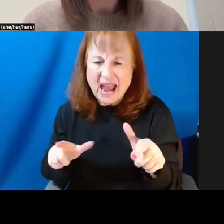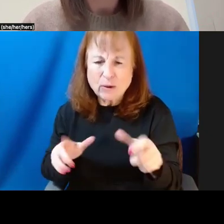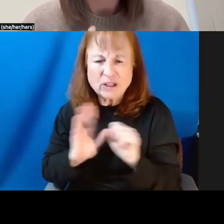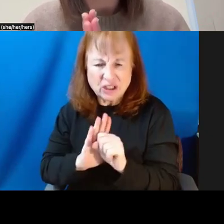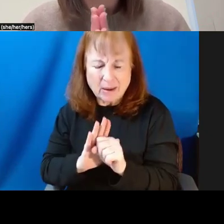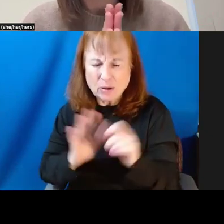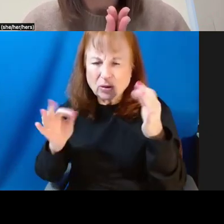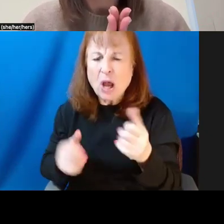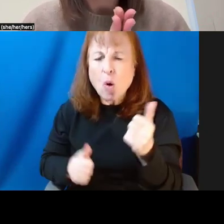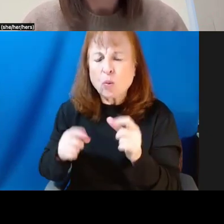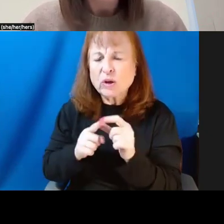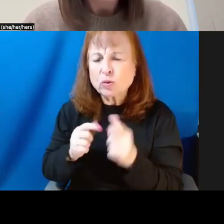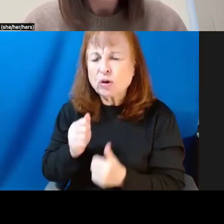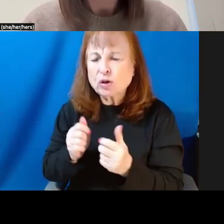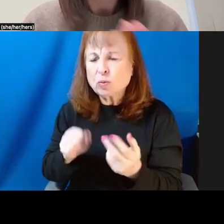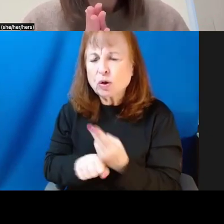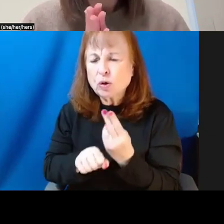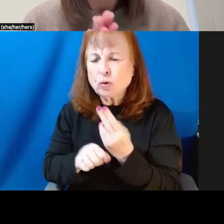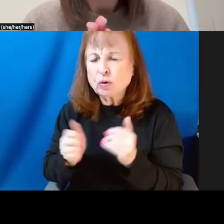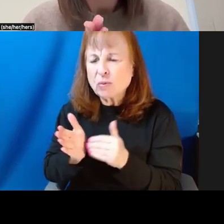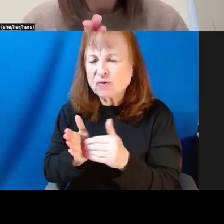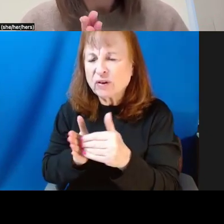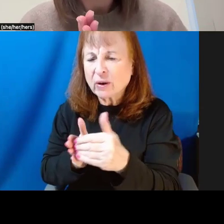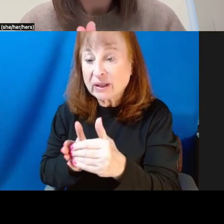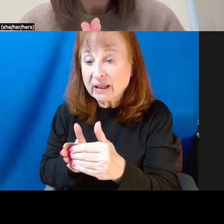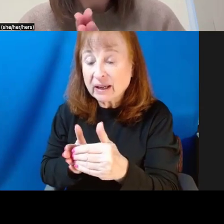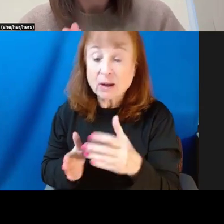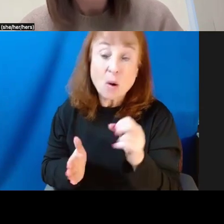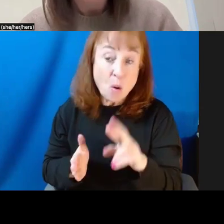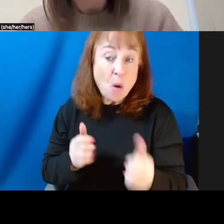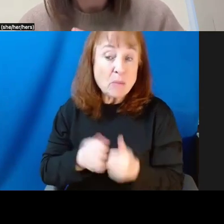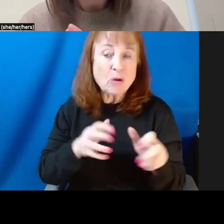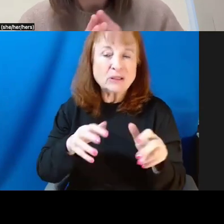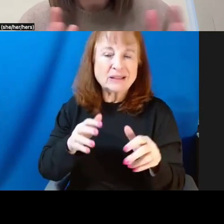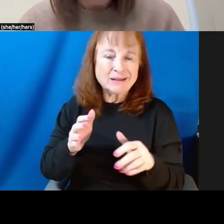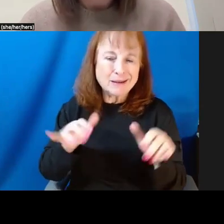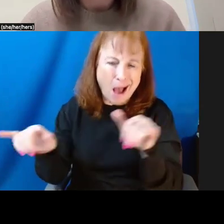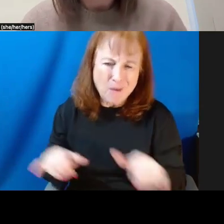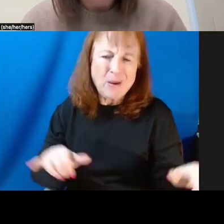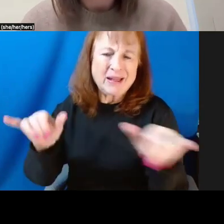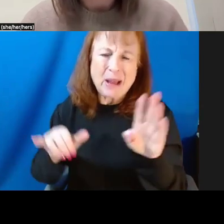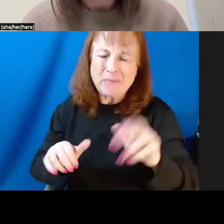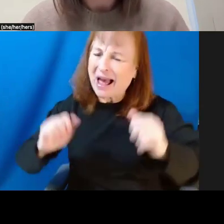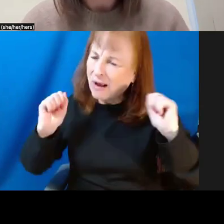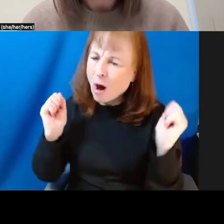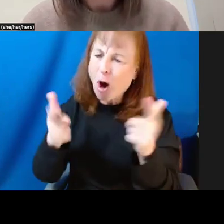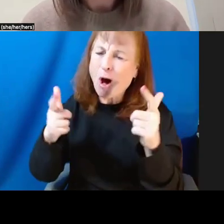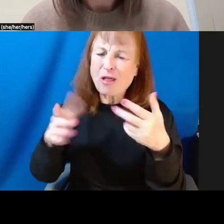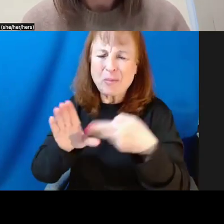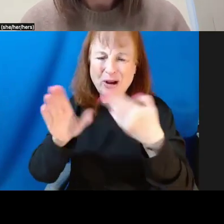determine which words were used most frequently or most commonly by all of the